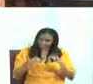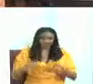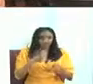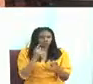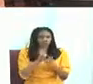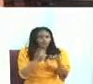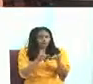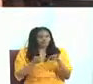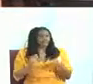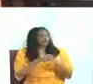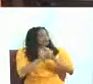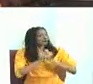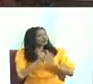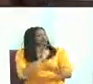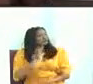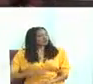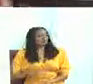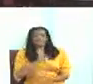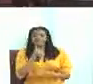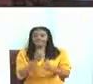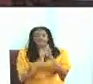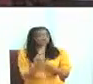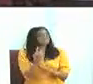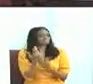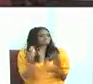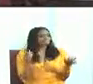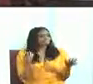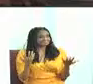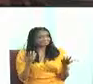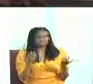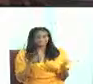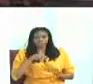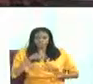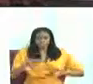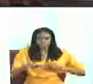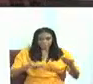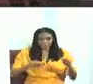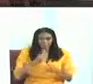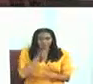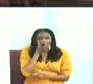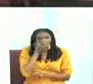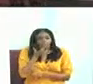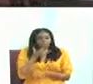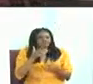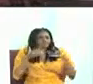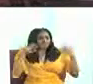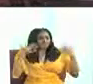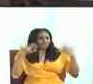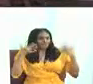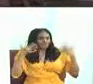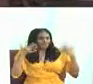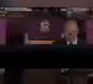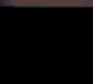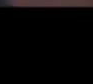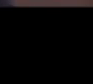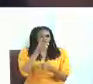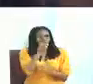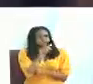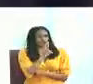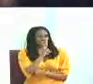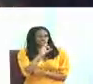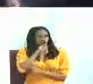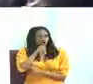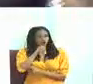everybody else. Amen. Yes. Anyway, would you give a welcome, warm welcome, hospitable welcome to Dr. Joyce?